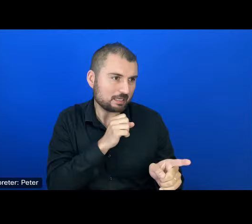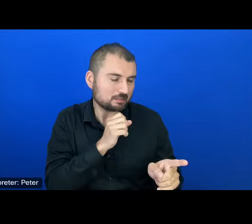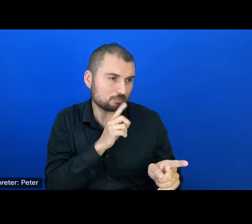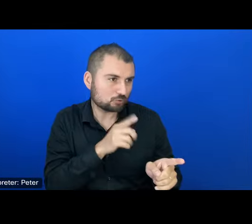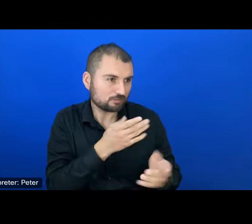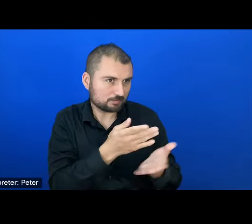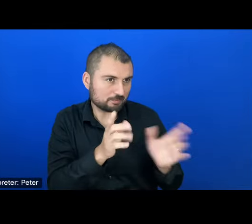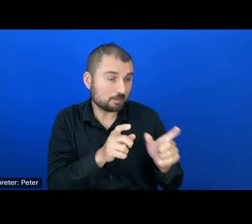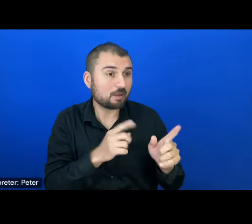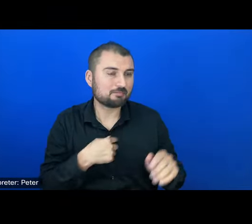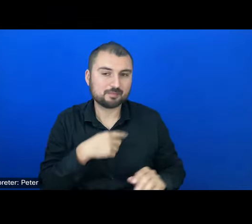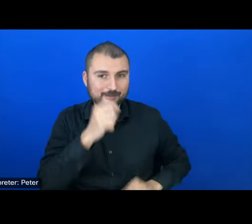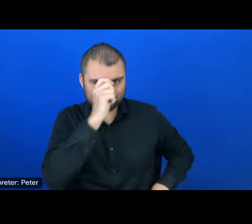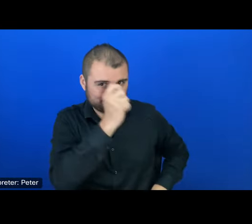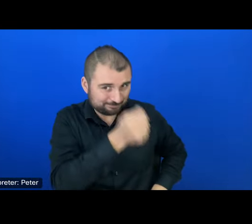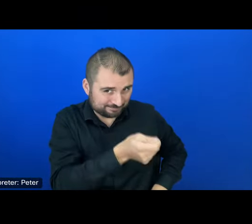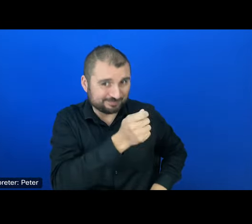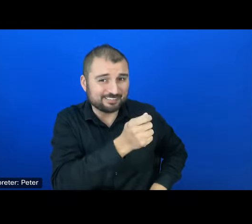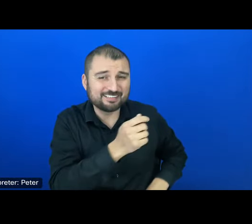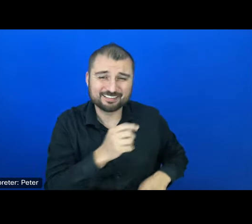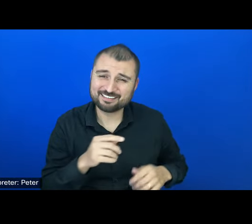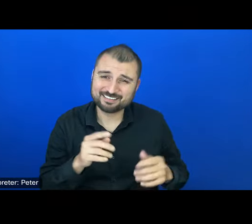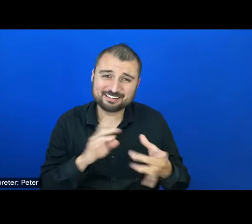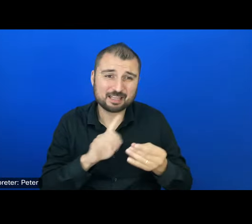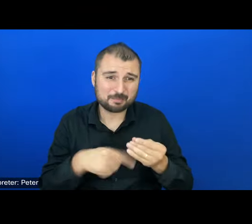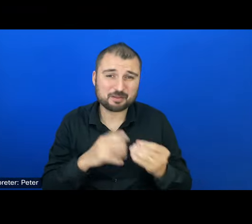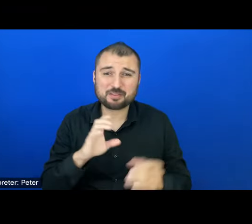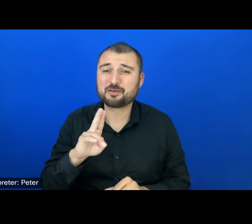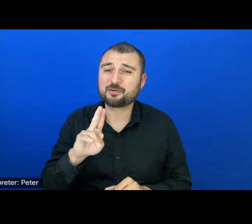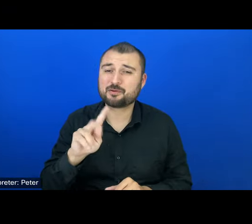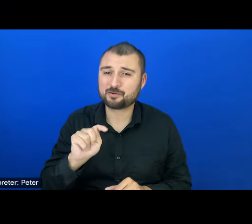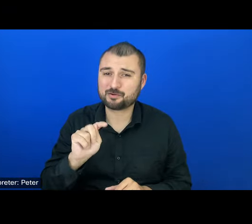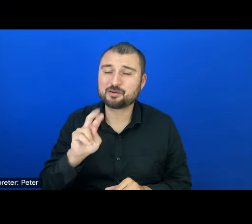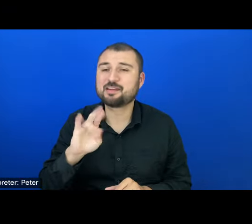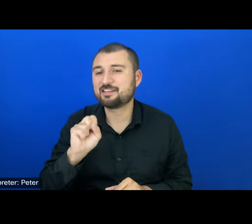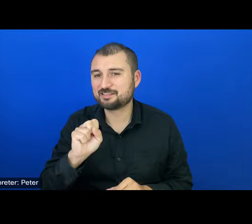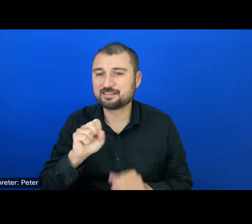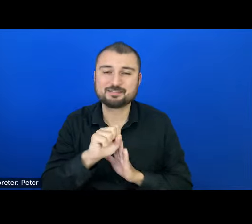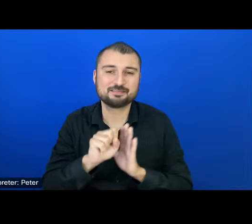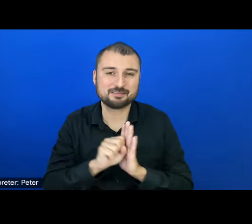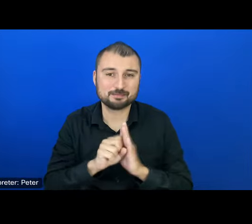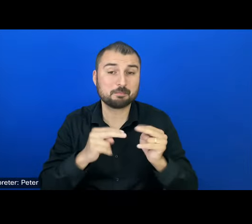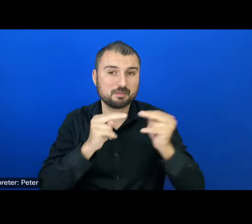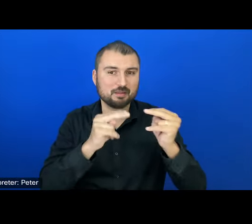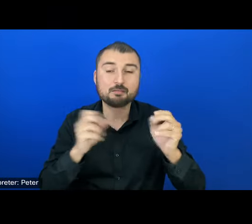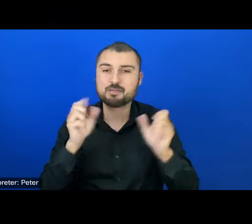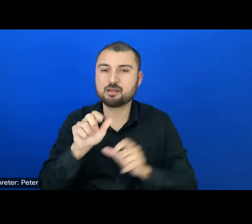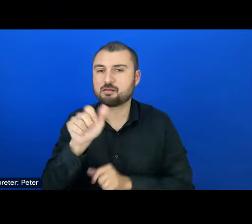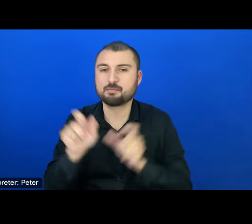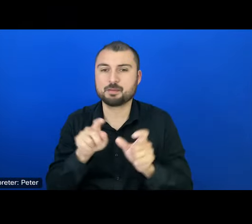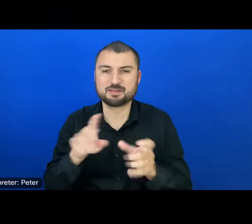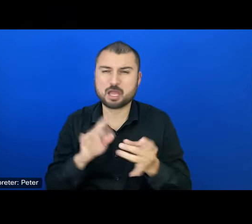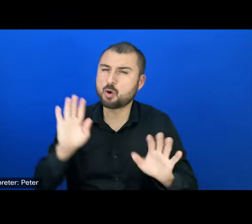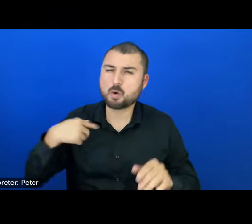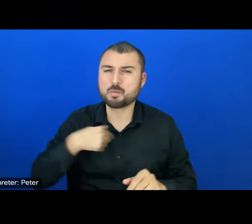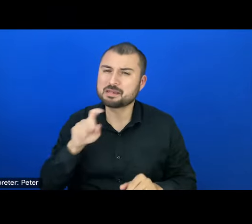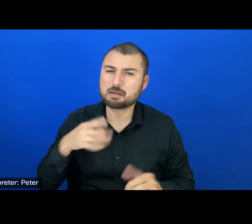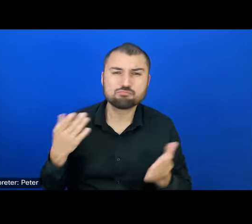hat is off to you guys for selecting the Curtis State building versus, as many others have said, we need this brand new building